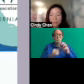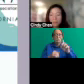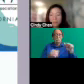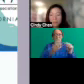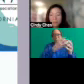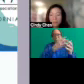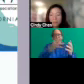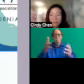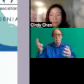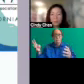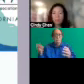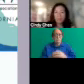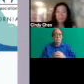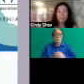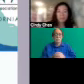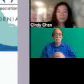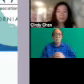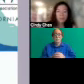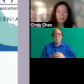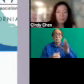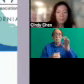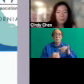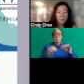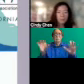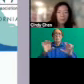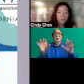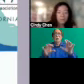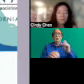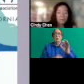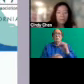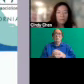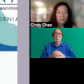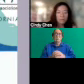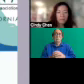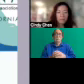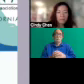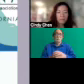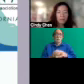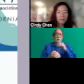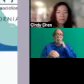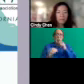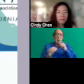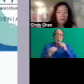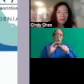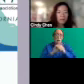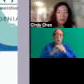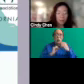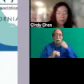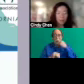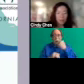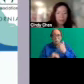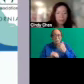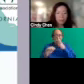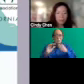the the practice of hiding and shaming. Are you noticing a